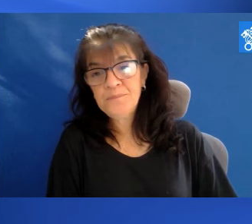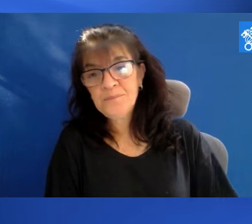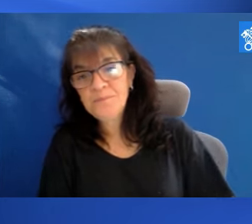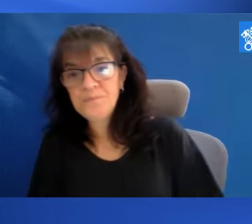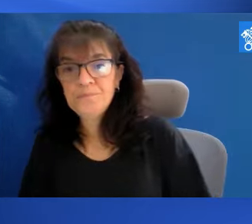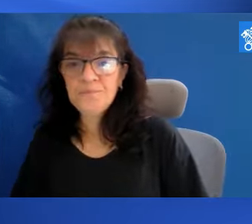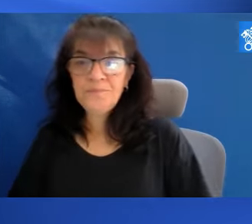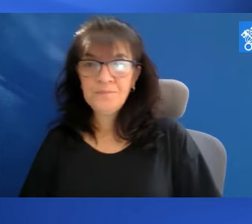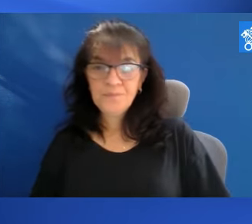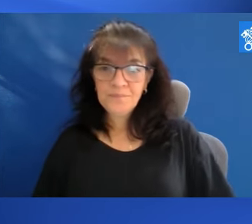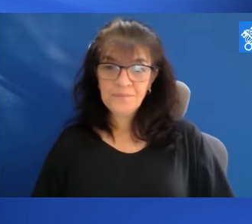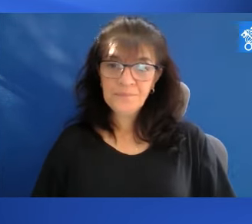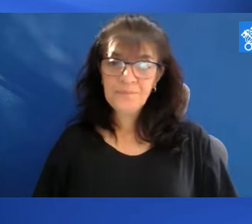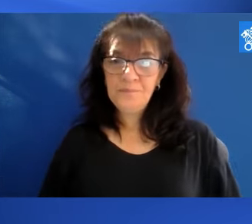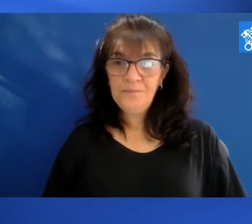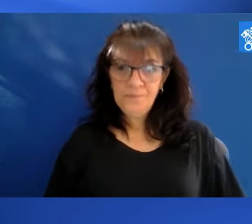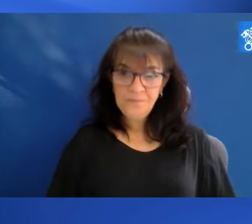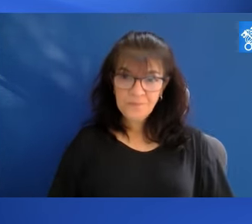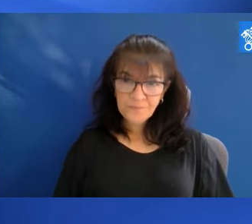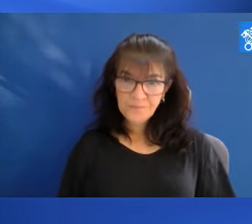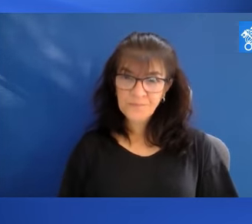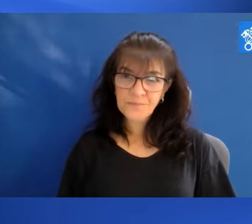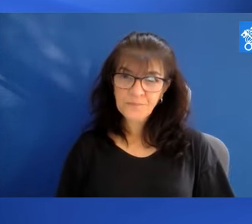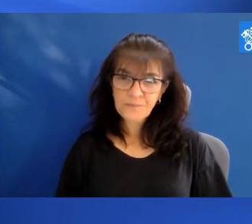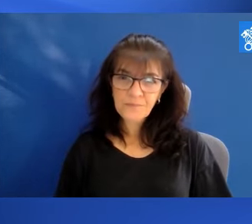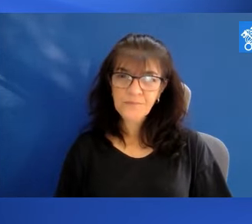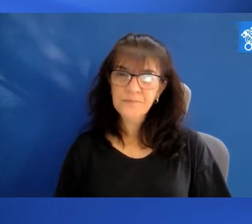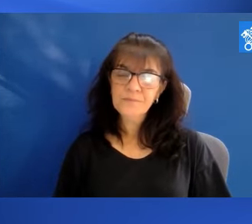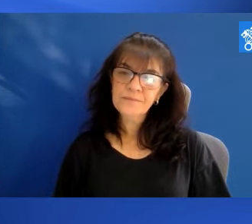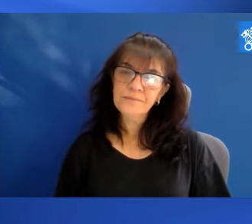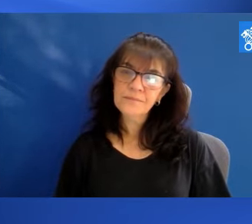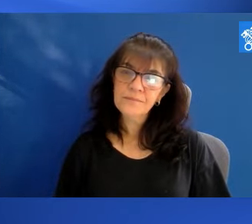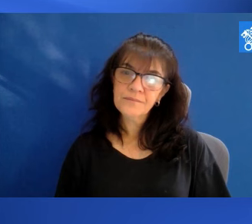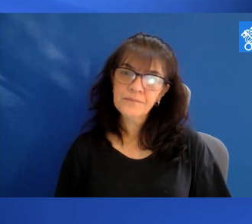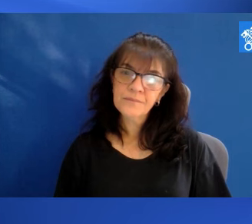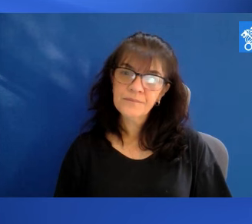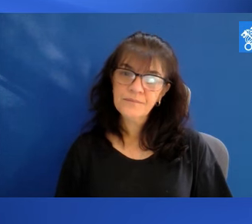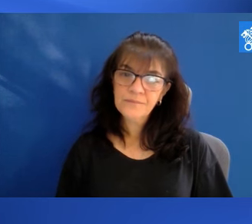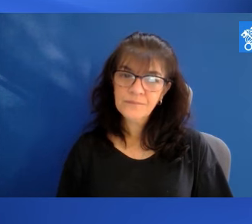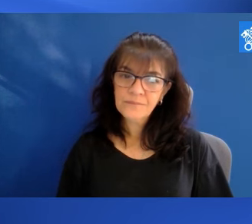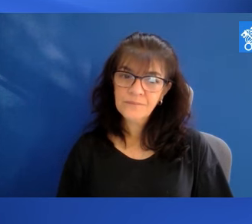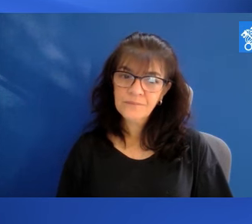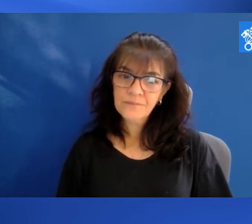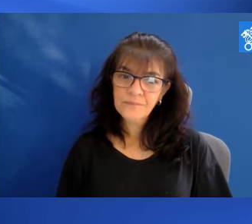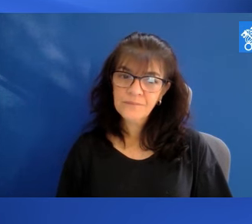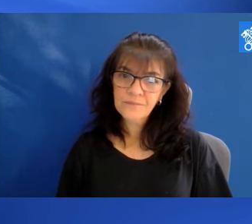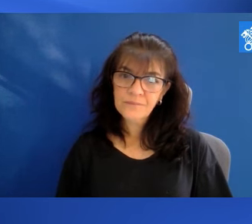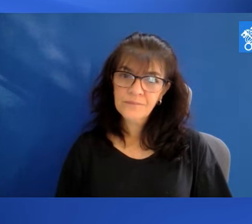della Pentecoste, Maria continua oggi a raccogliere nella casa della Chiesa ciascuno dei suoi